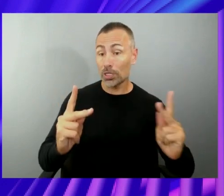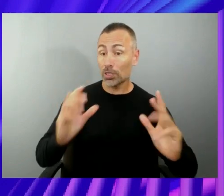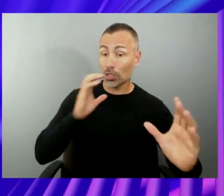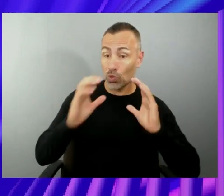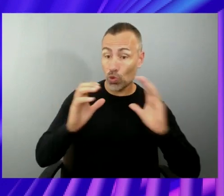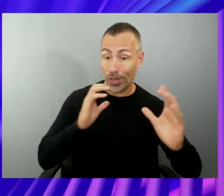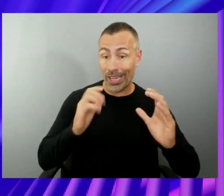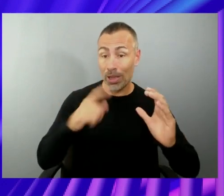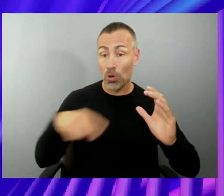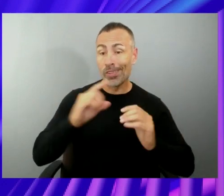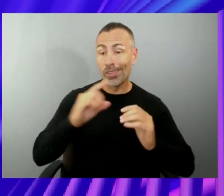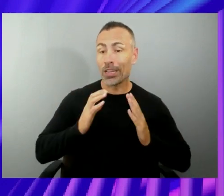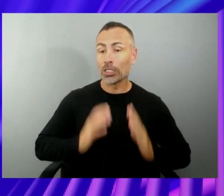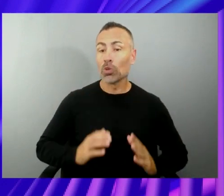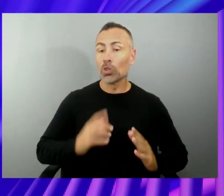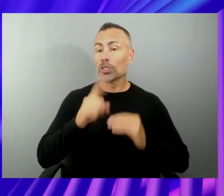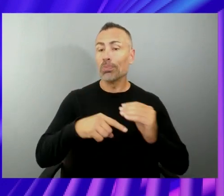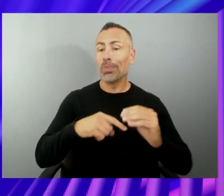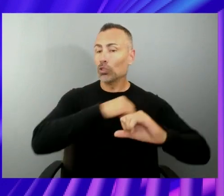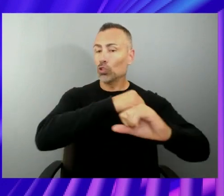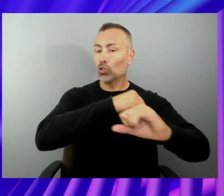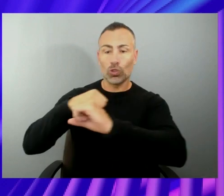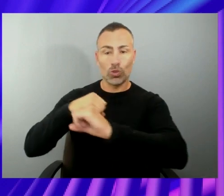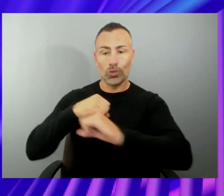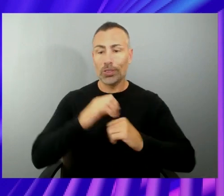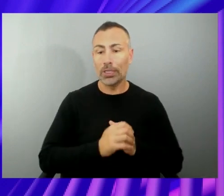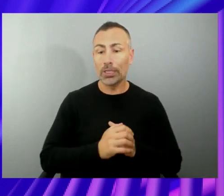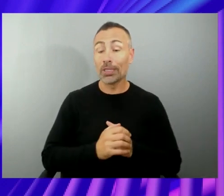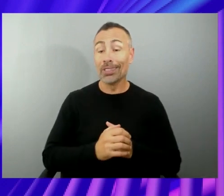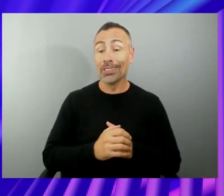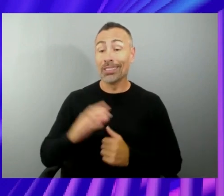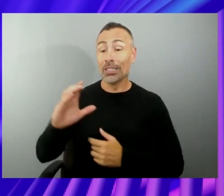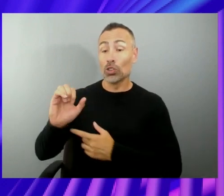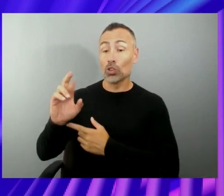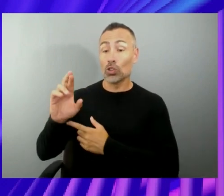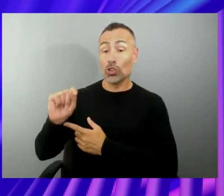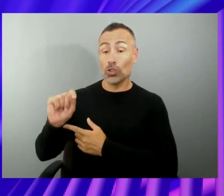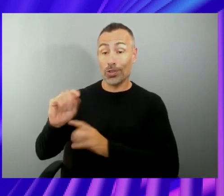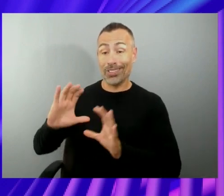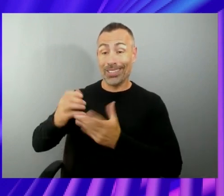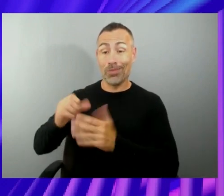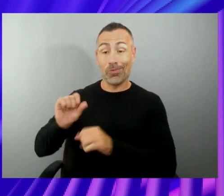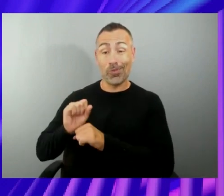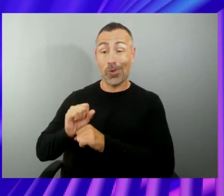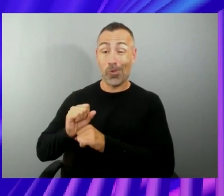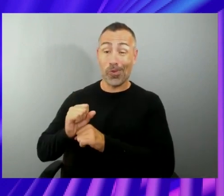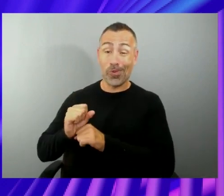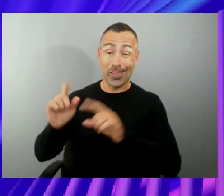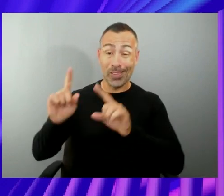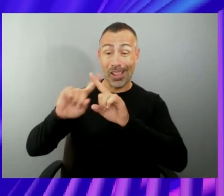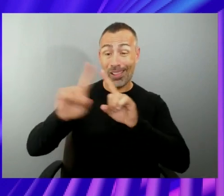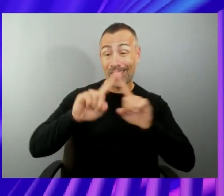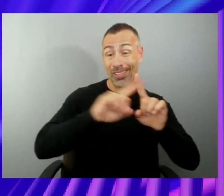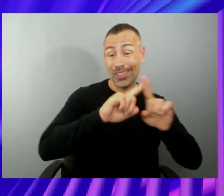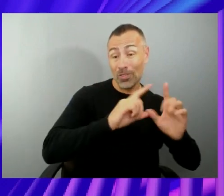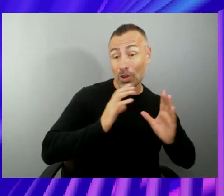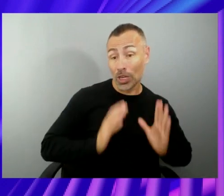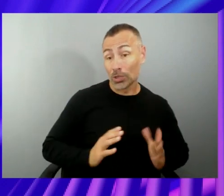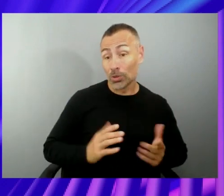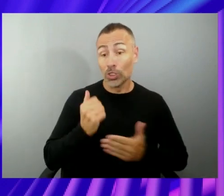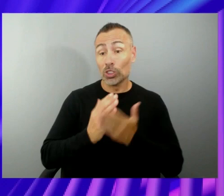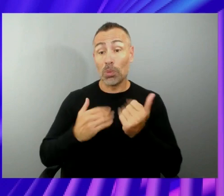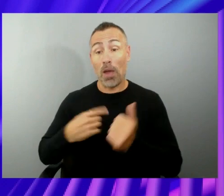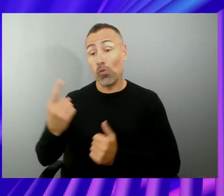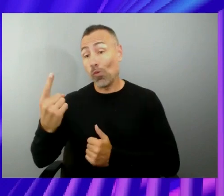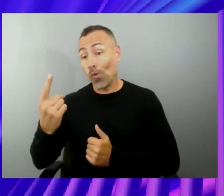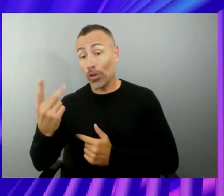especially because with the CERT, we work with all customers, from maybe owning 1 or 2 accounts to thousands of accounts. So